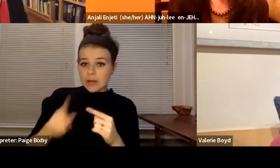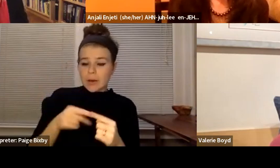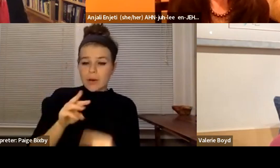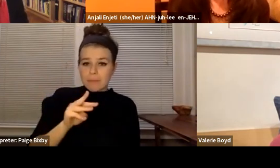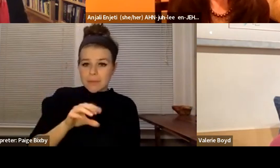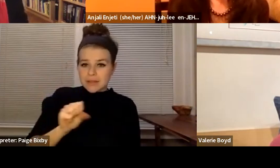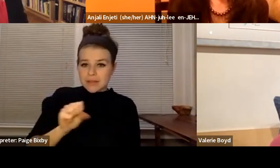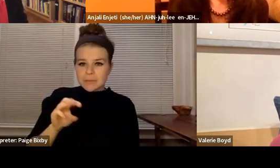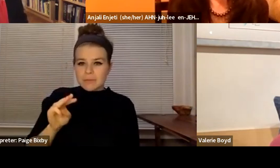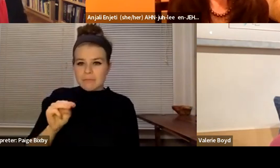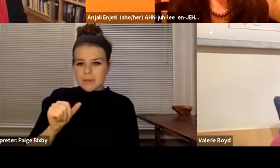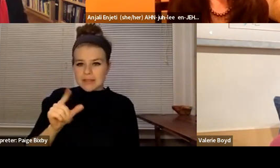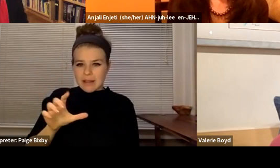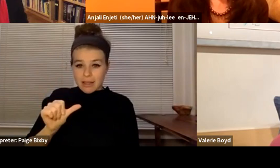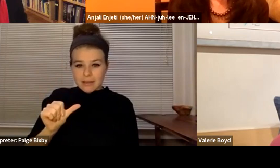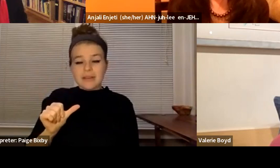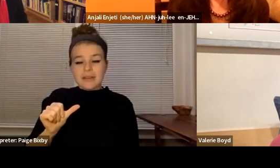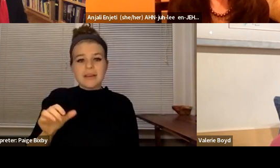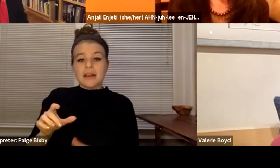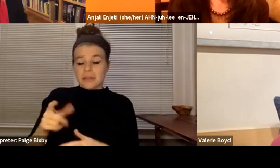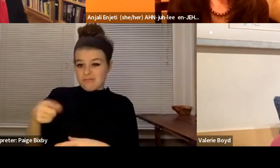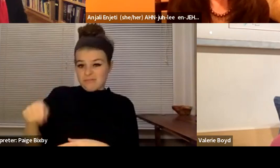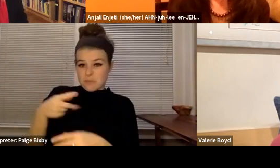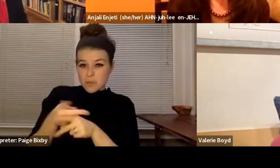saying that, you know, the producers tried to